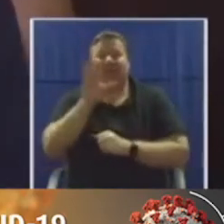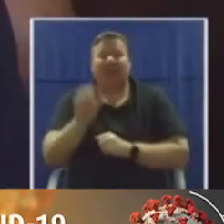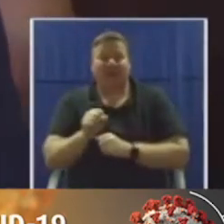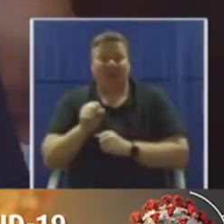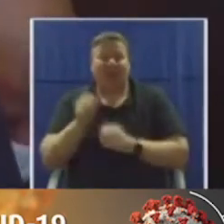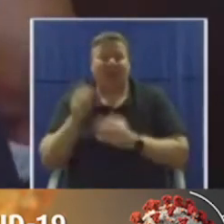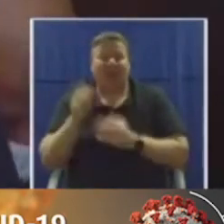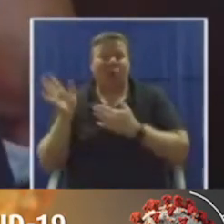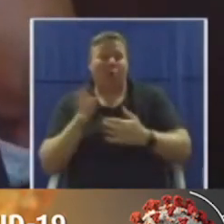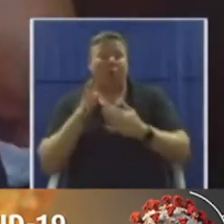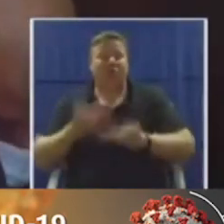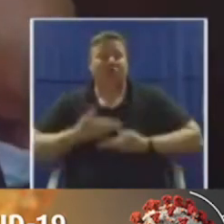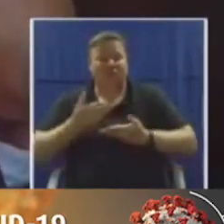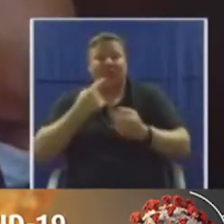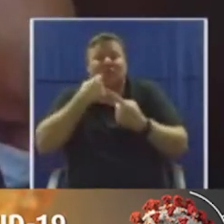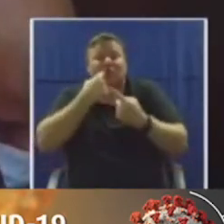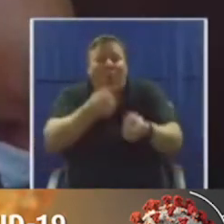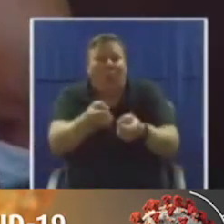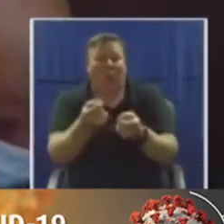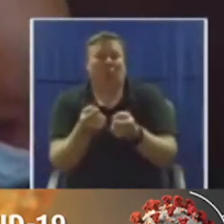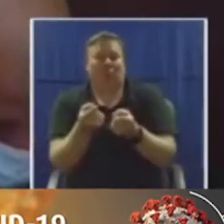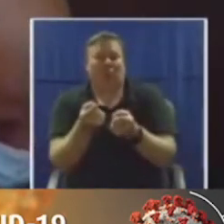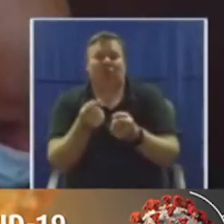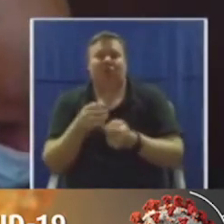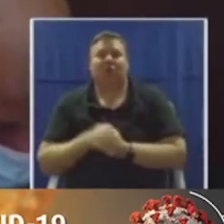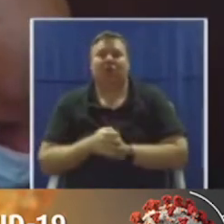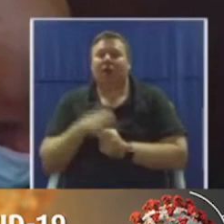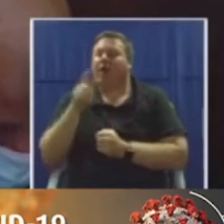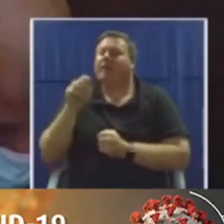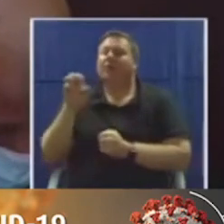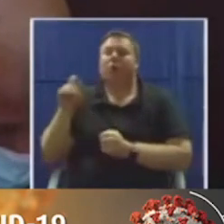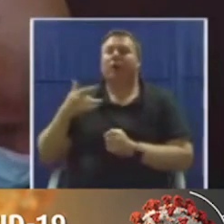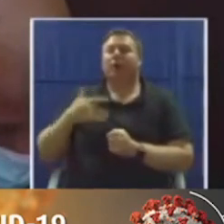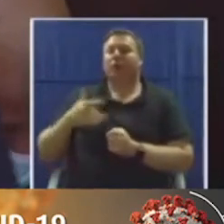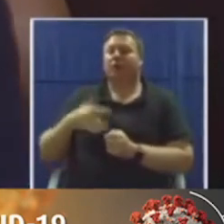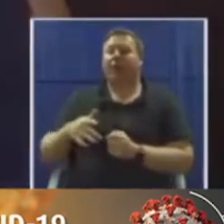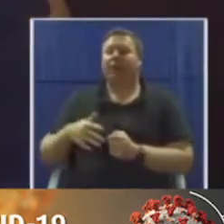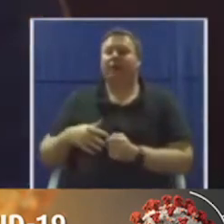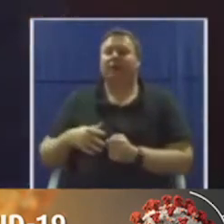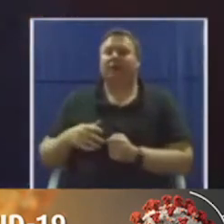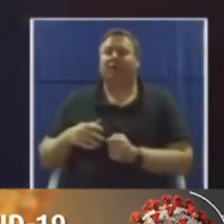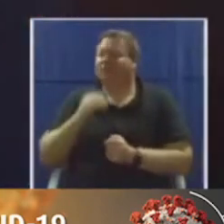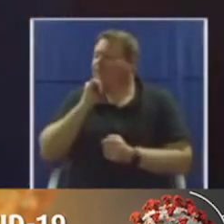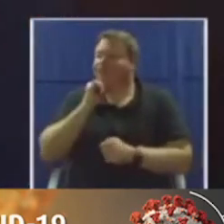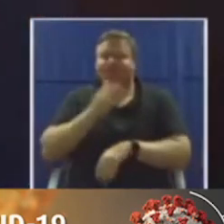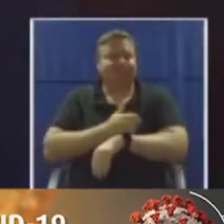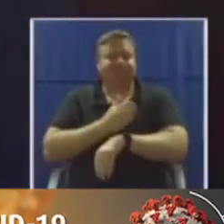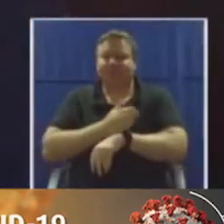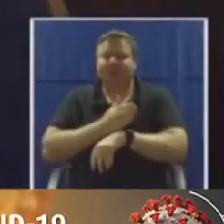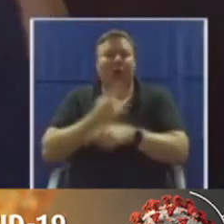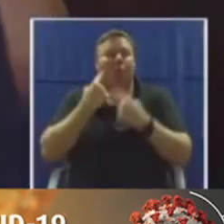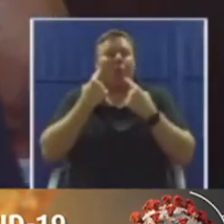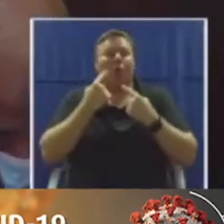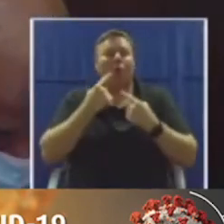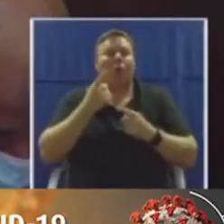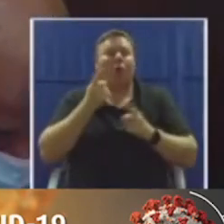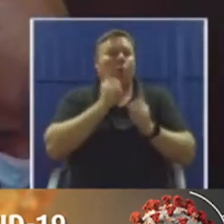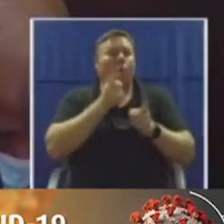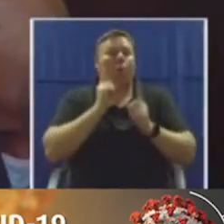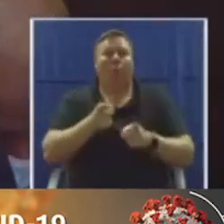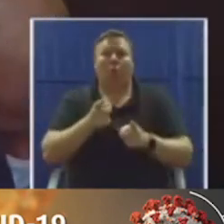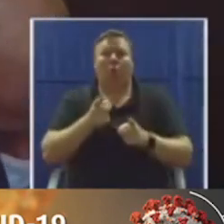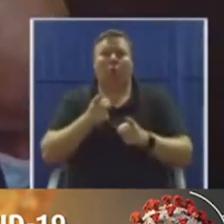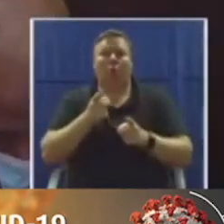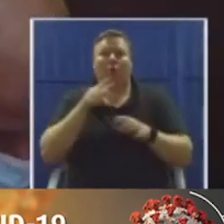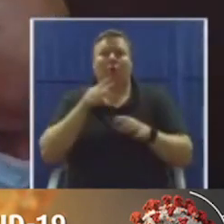exactly right. But did the eThekwini municipality take the time to warn its residents of this?